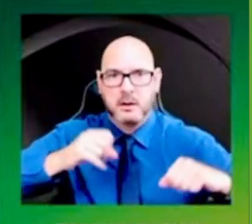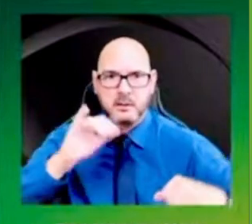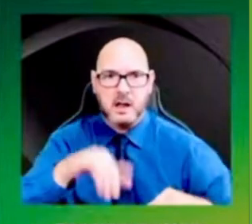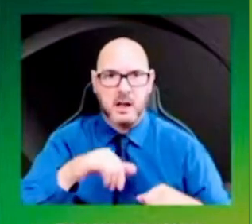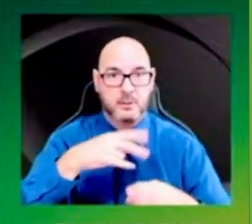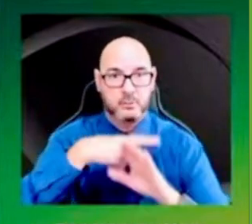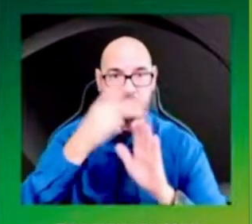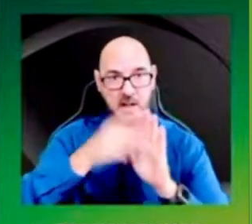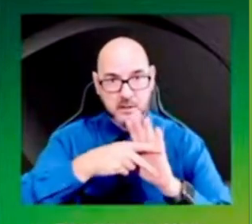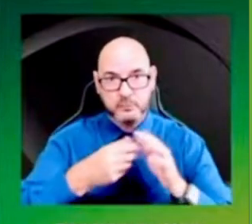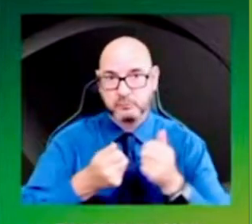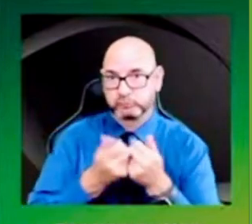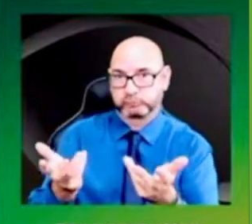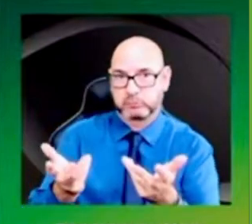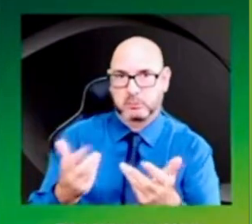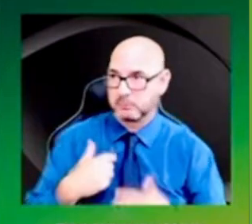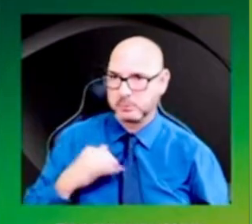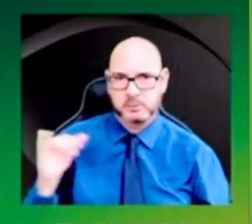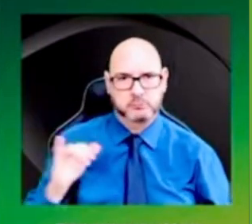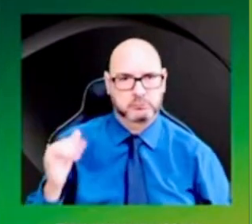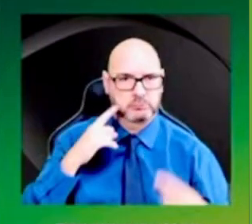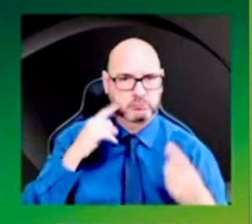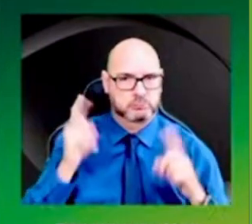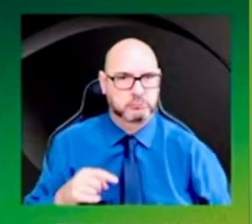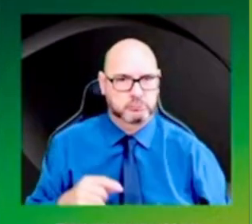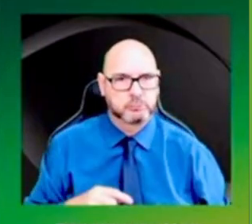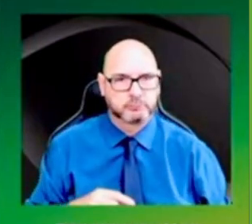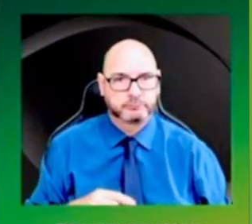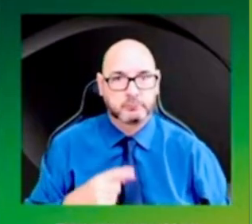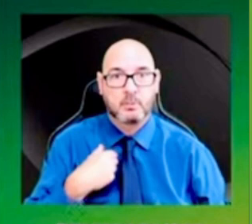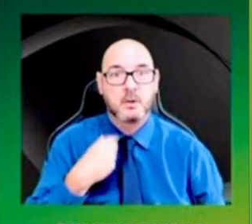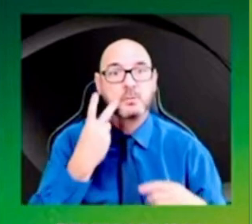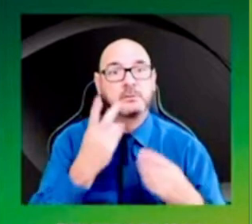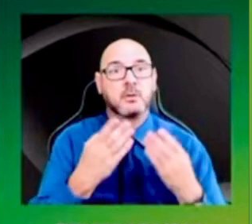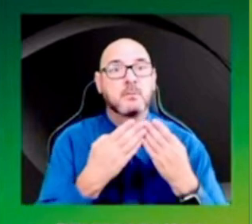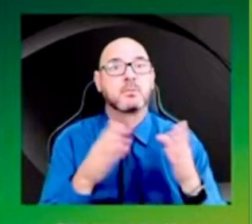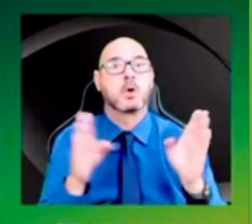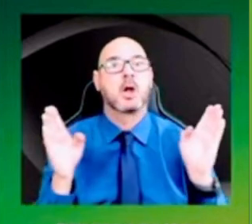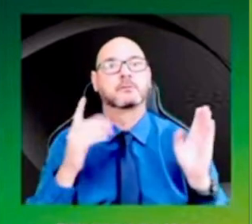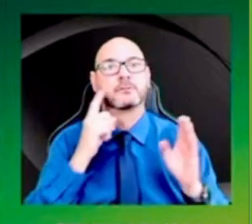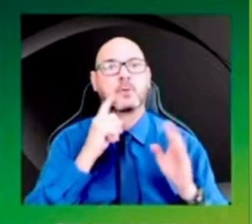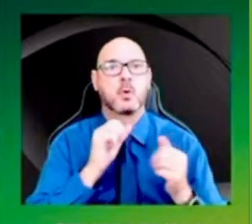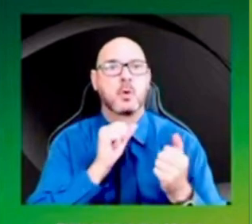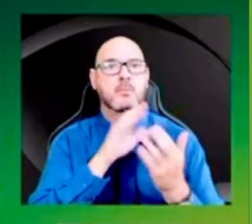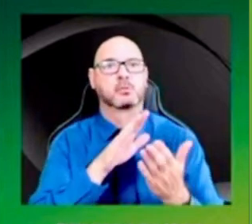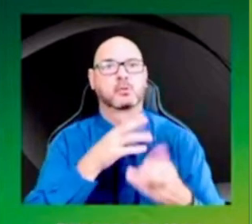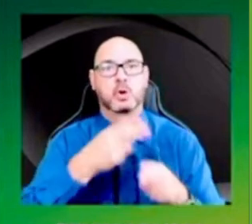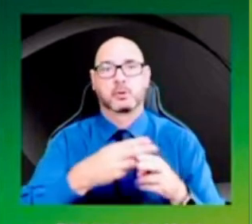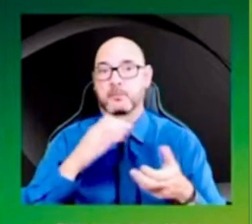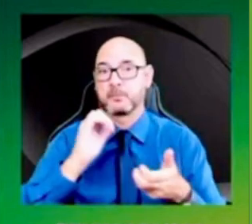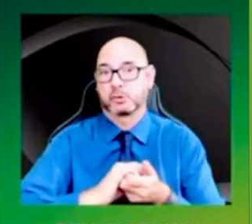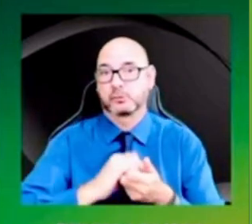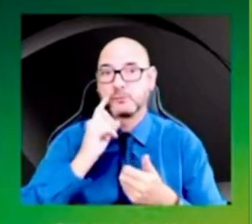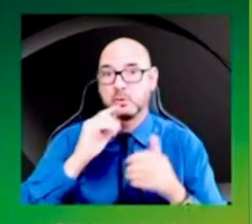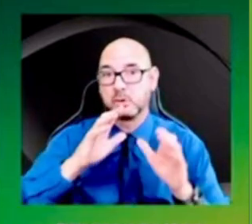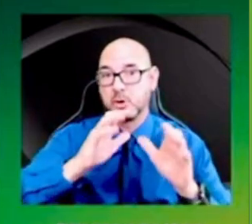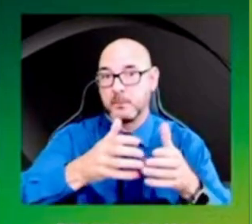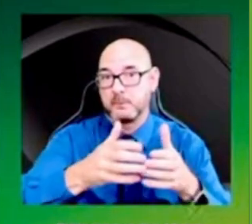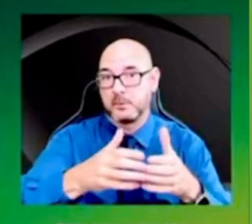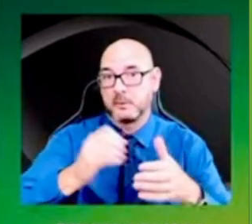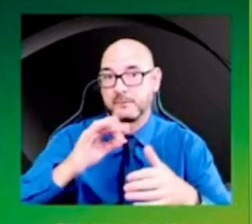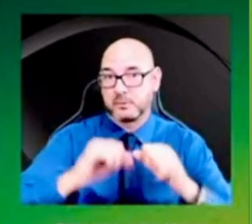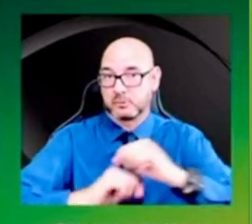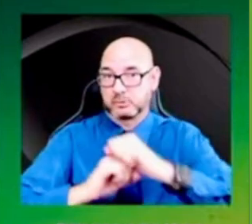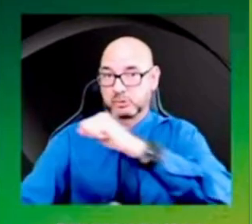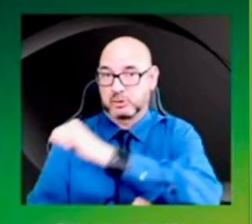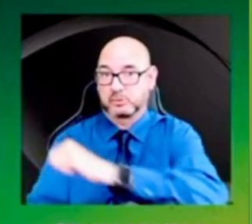part of a broader initiative and approach that is named the Partnership for Global Infrastructure and Investment, or